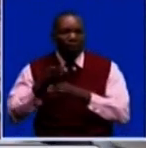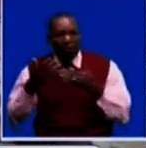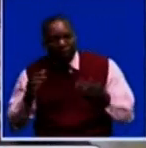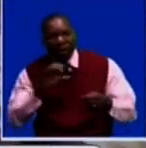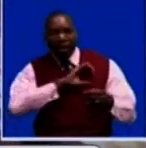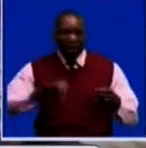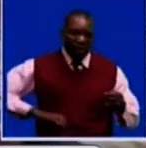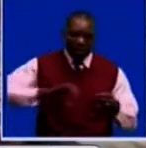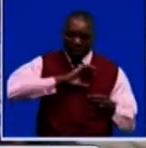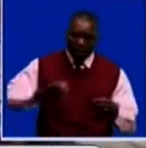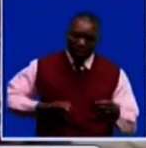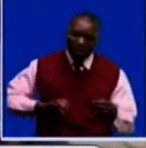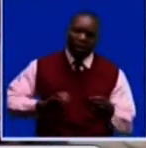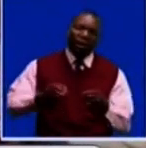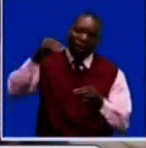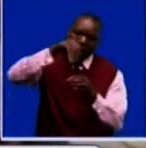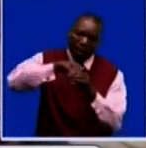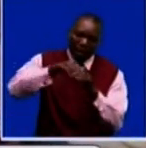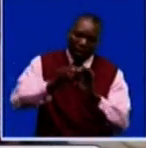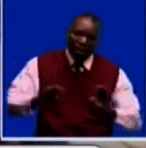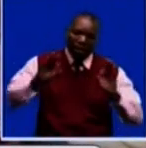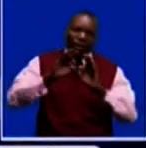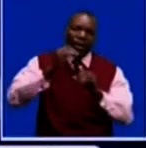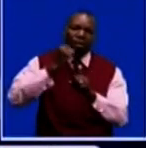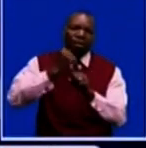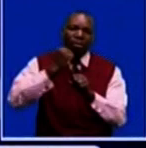involved in this noble cause.